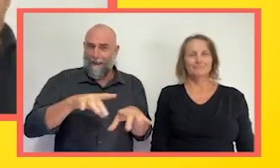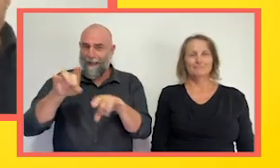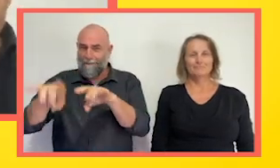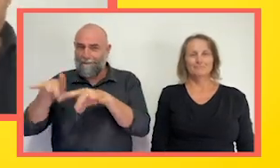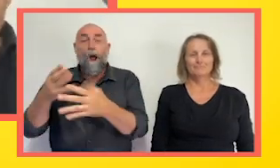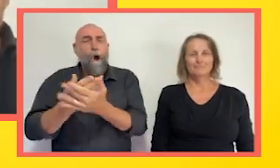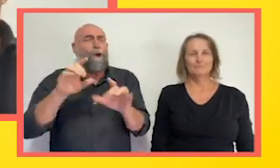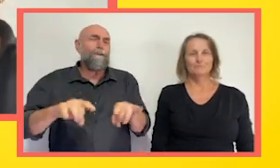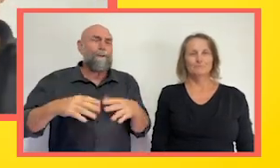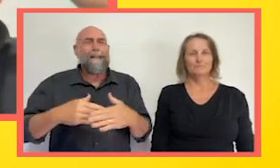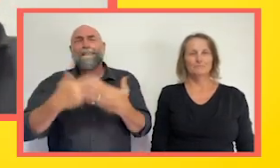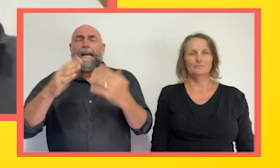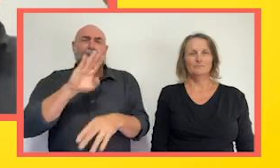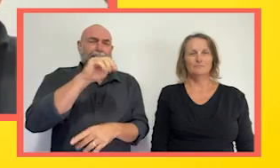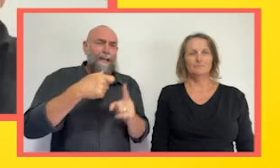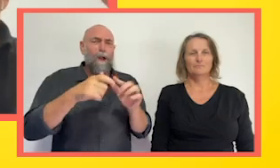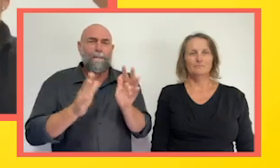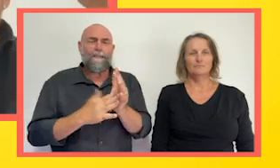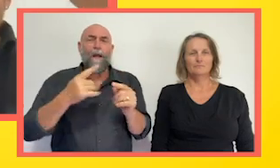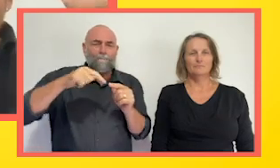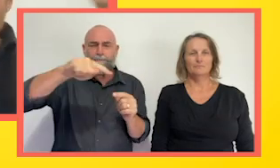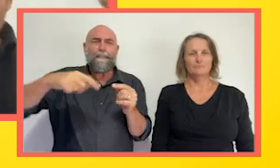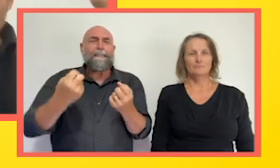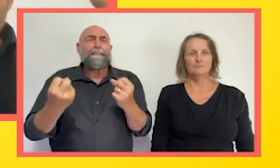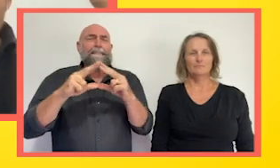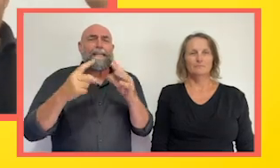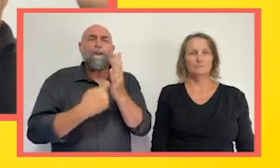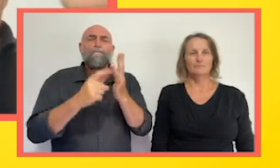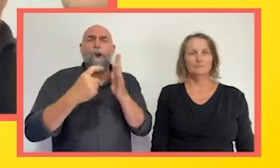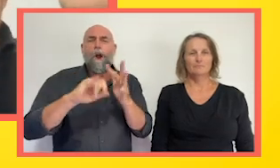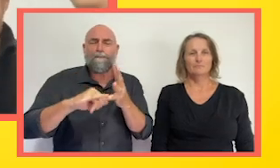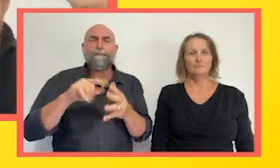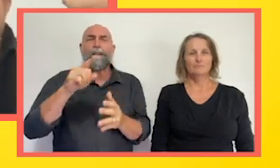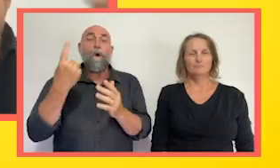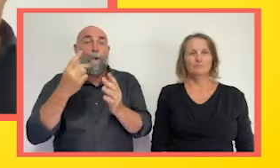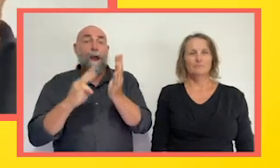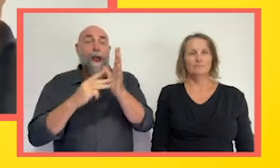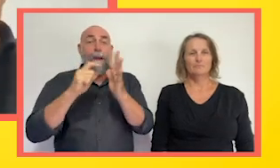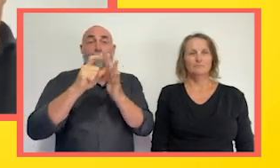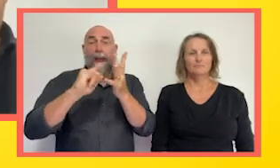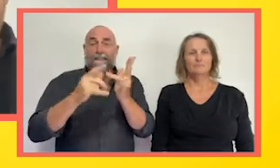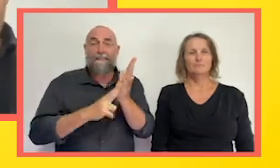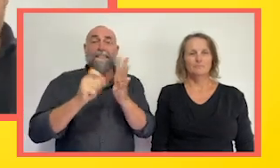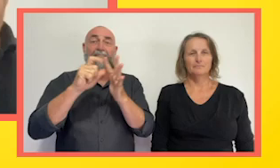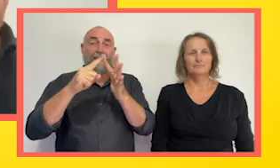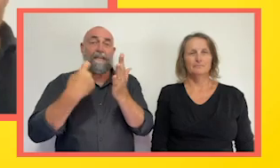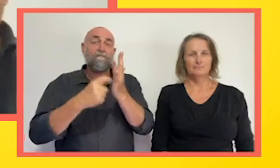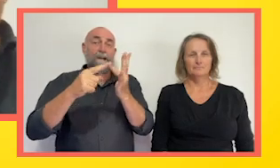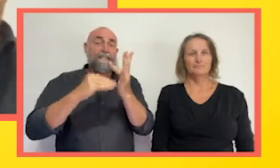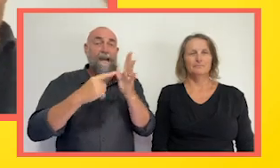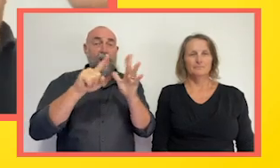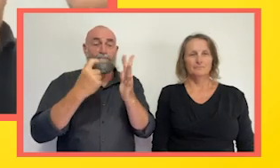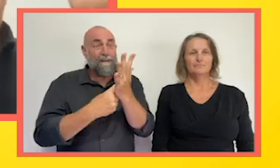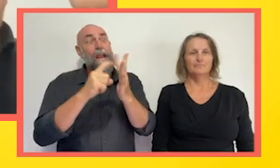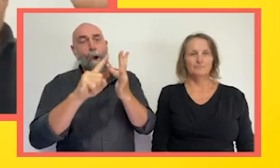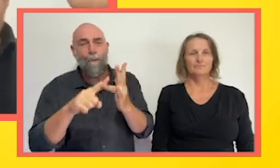on Australia Day, 10 kilometres around the rocks. Madison De Rosario would win her 9th Ausday 10K,